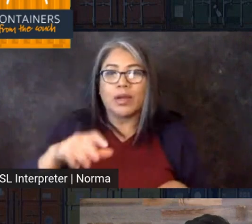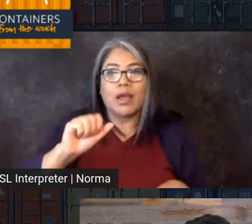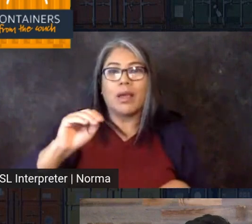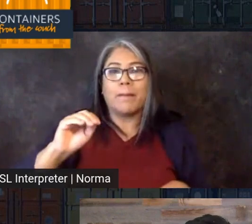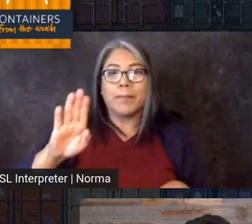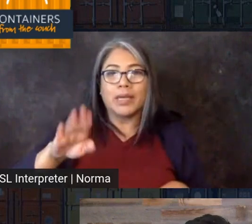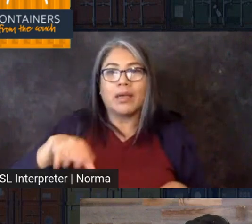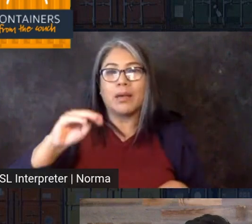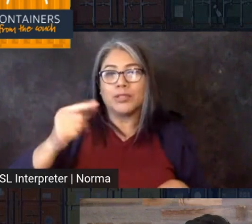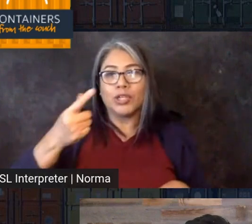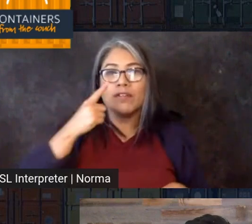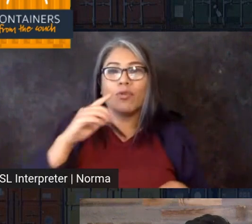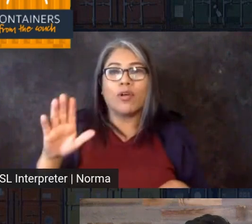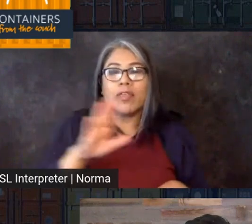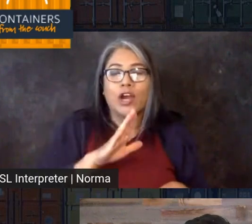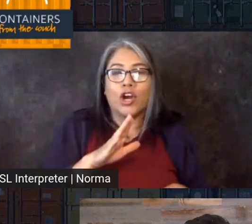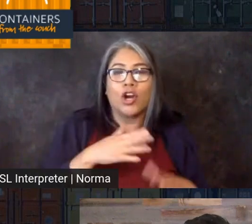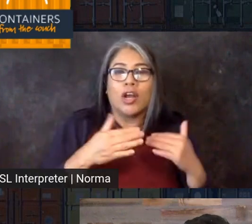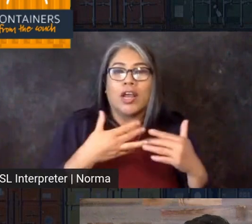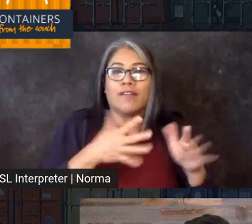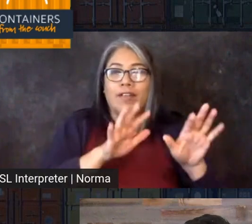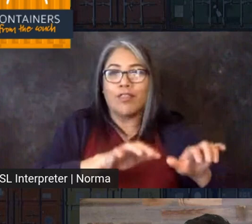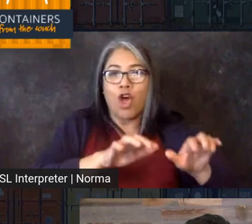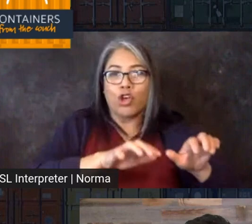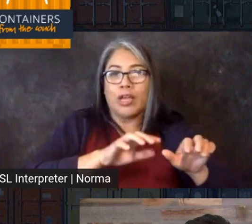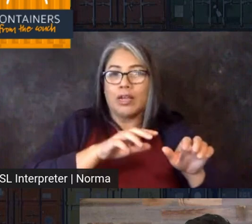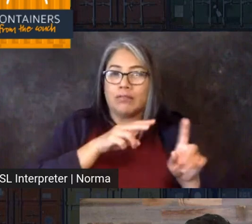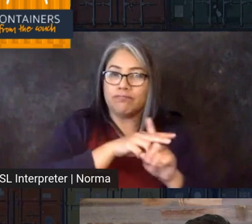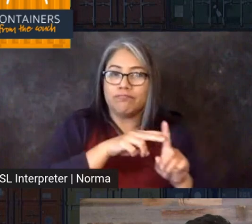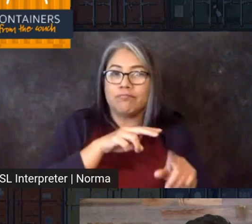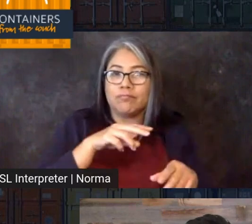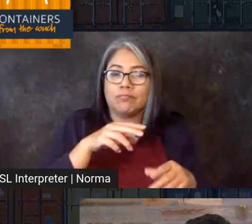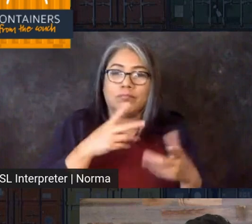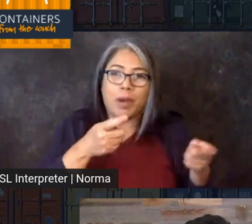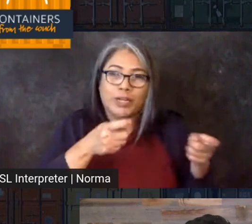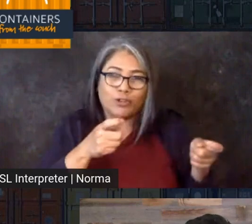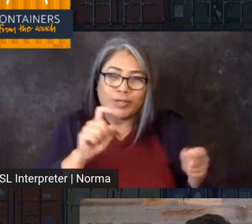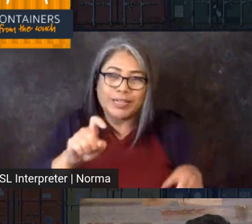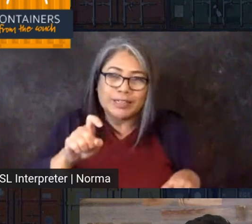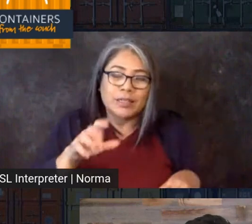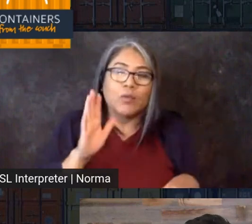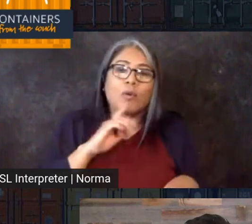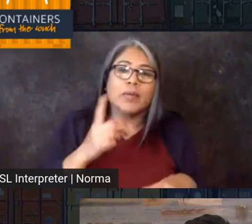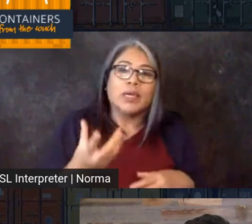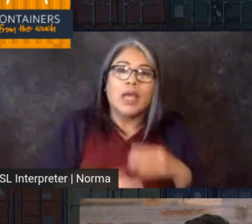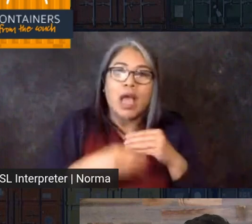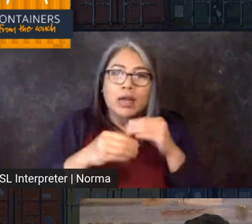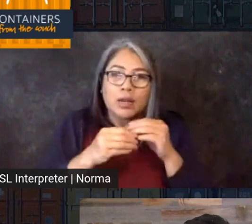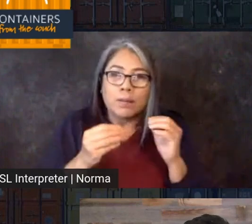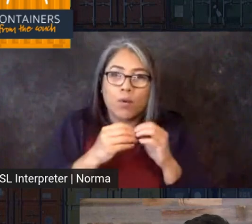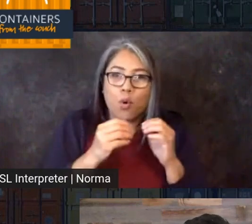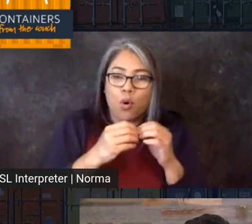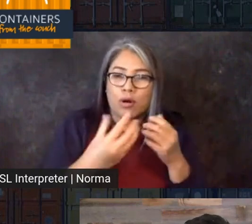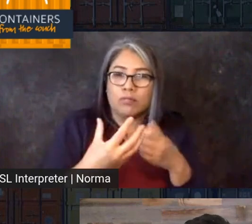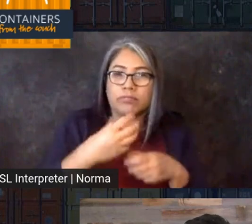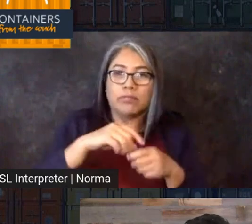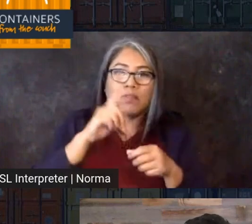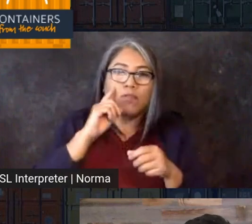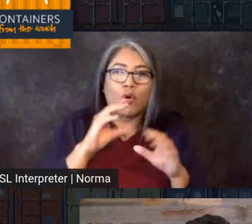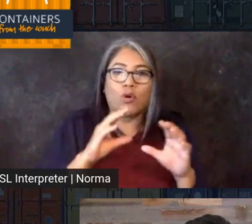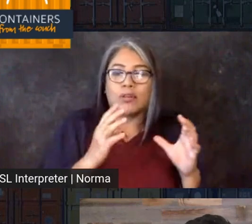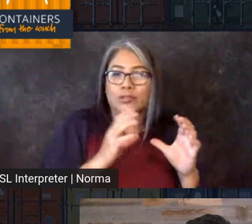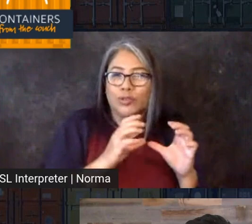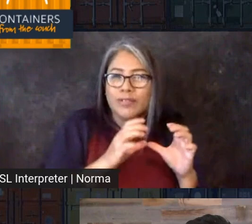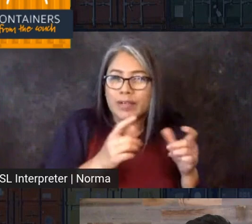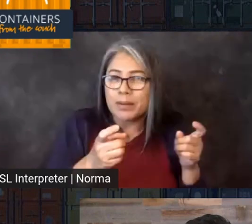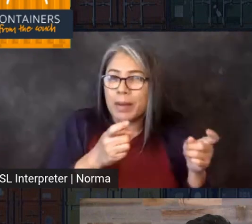adding integrations for Certificate Manager on AWS. We also have support for AWS IAM Authenticator. So customers